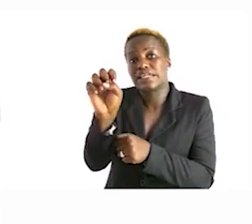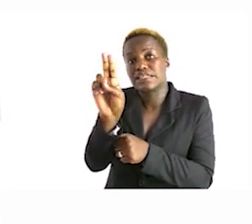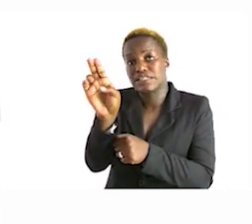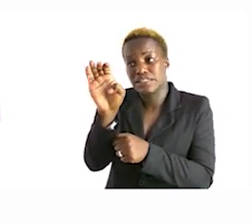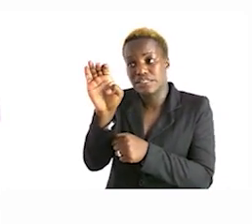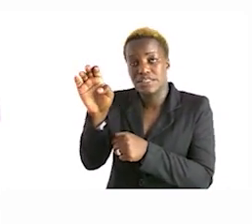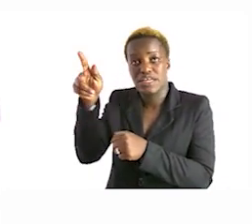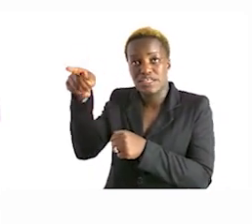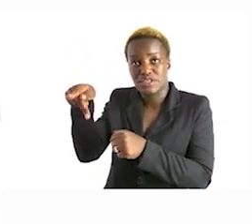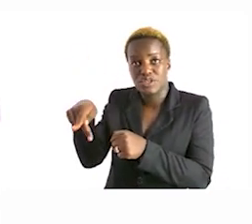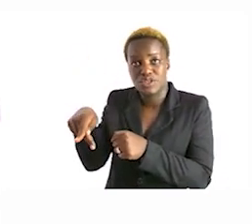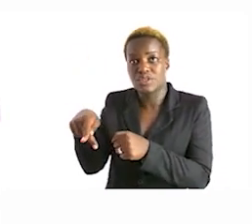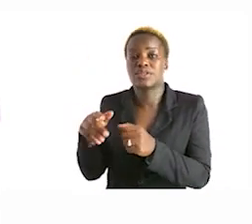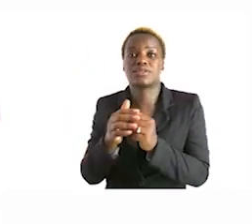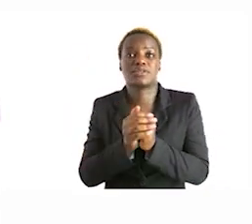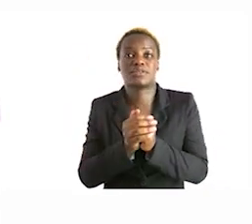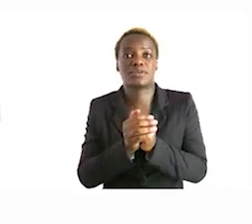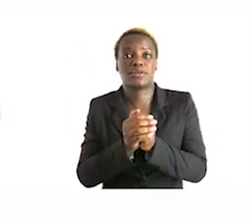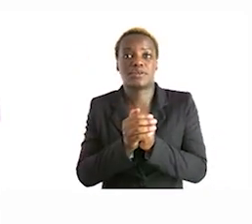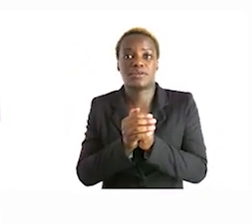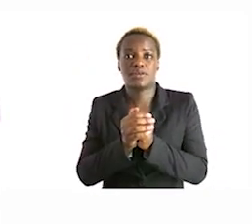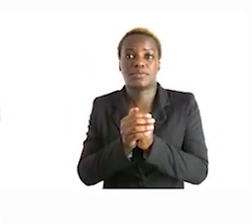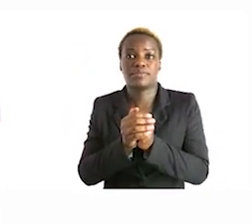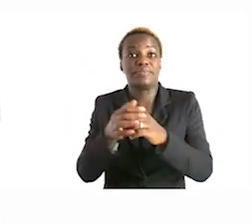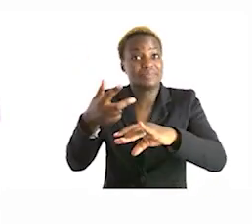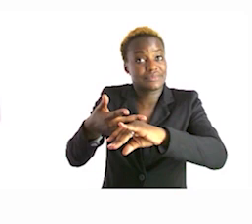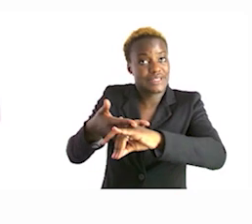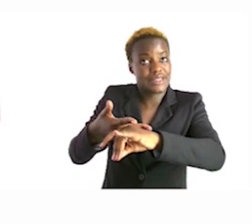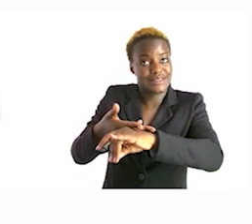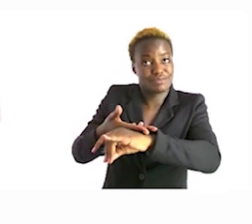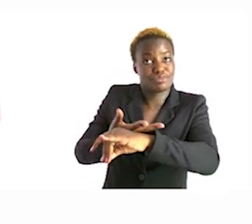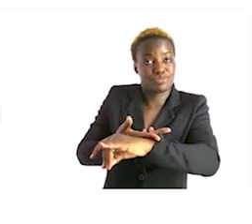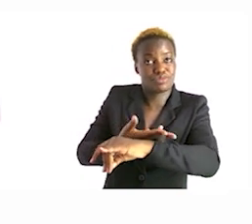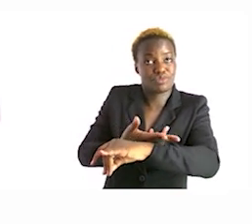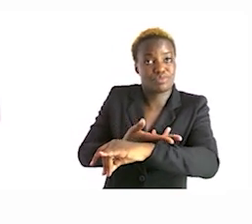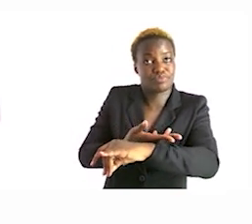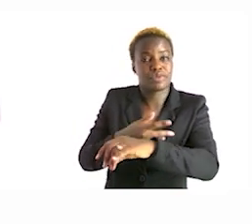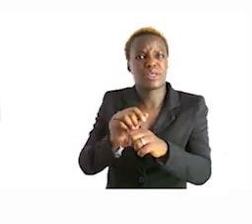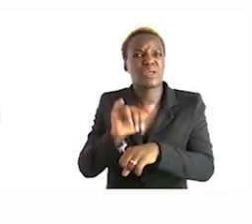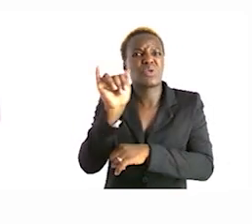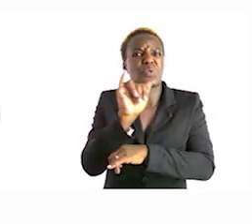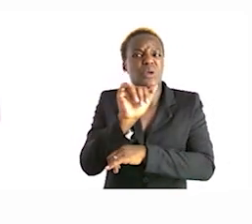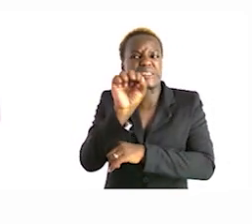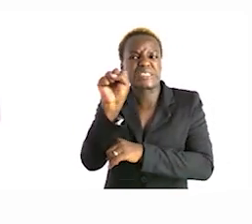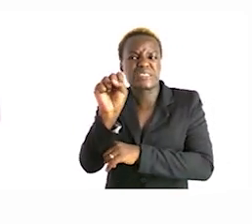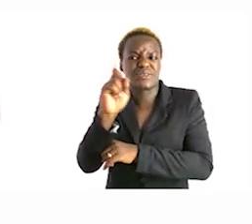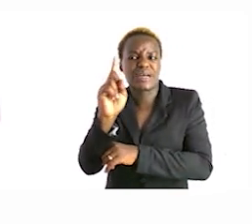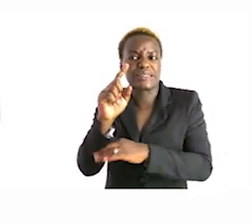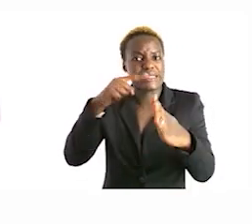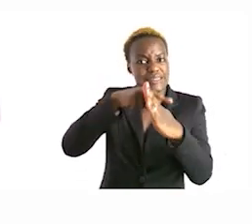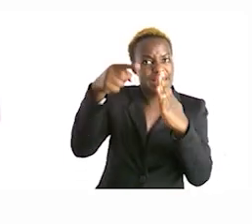S part of the vowel sound or is it a consonant? The S. Now you always have to refer back to